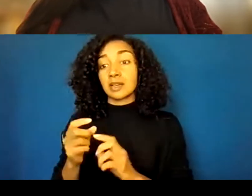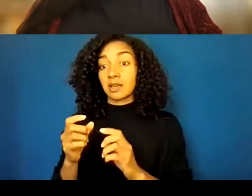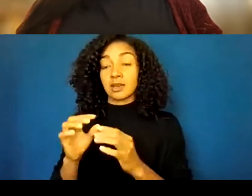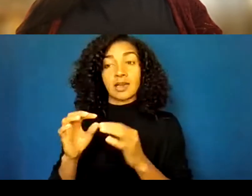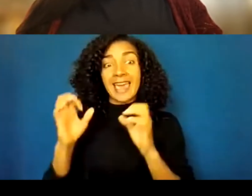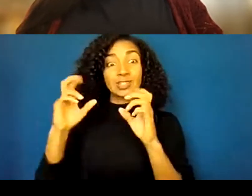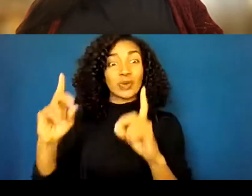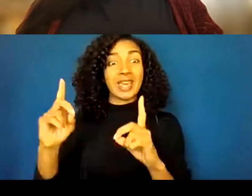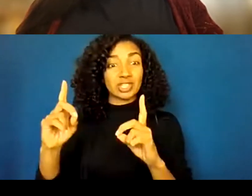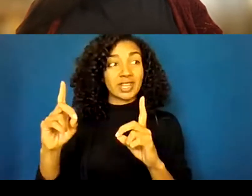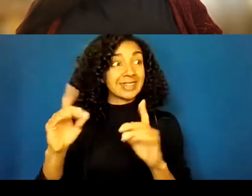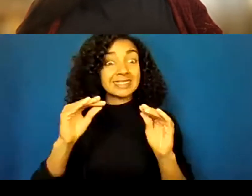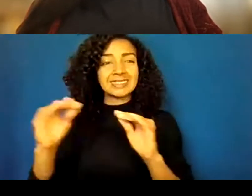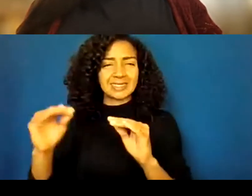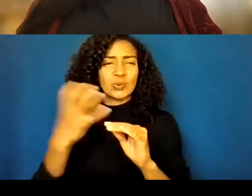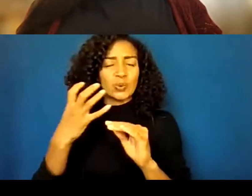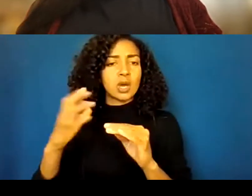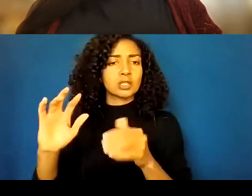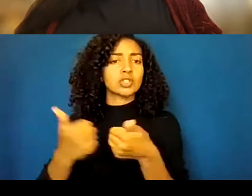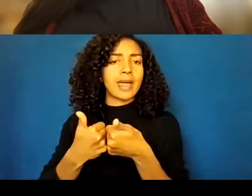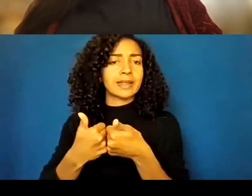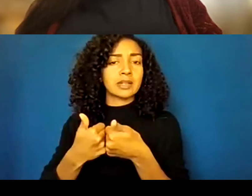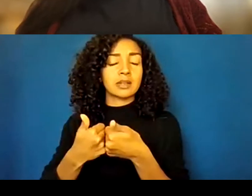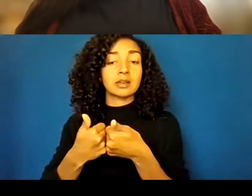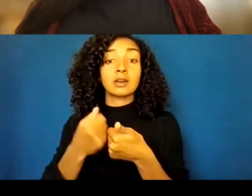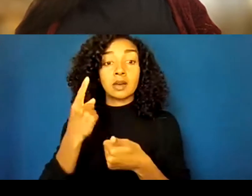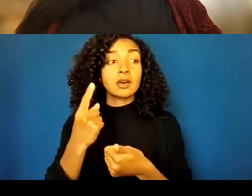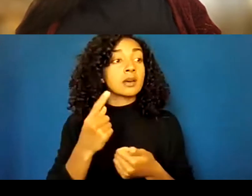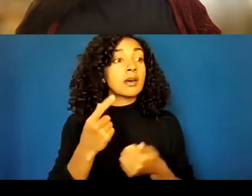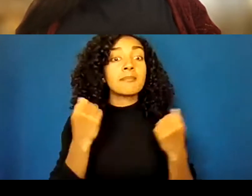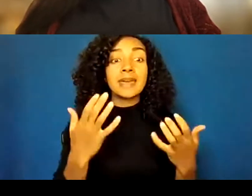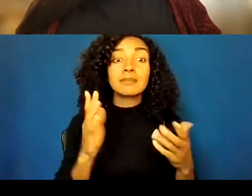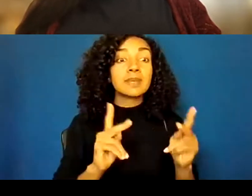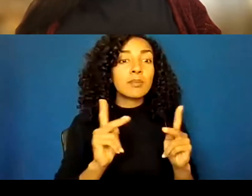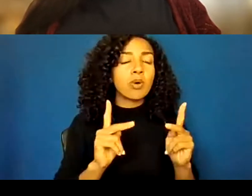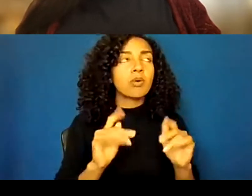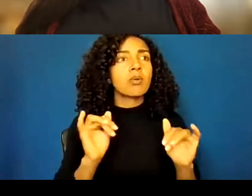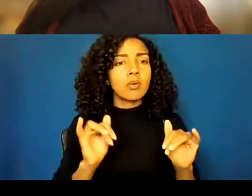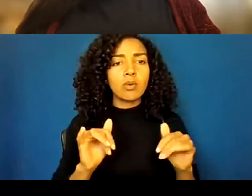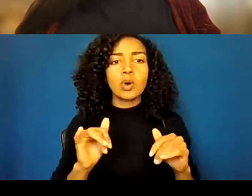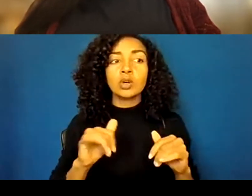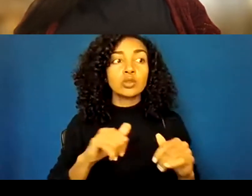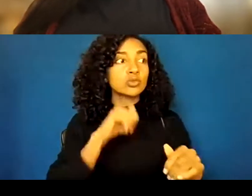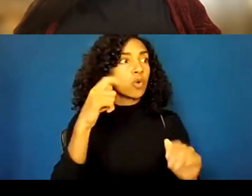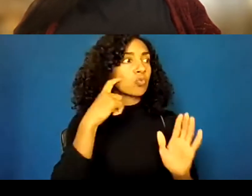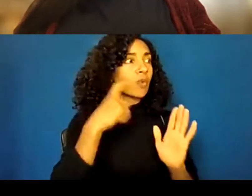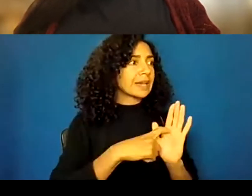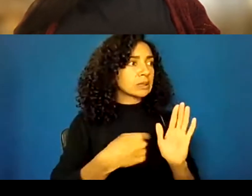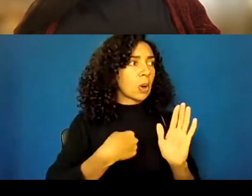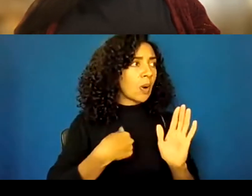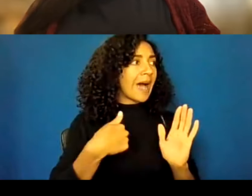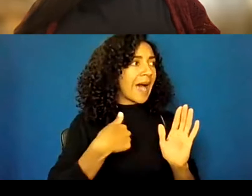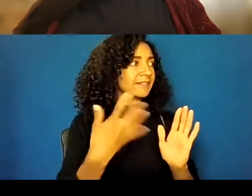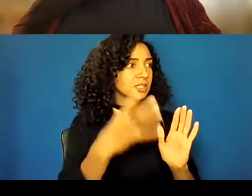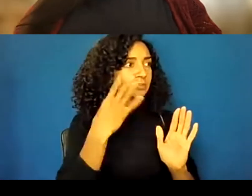challenging in terms of people don't always identify as being trafficked people. You know,